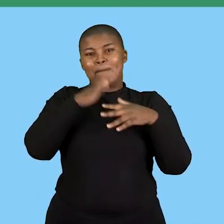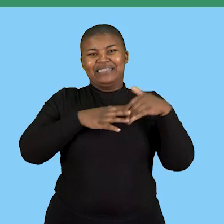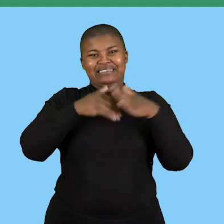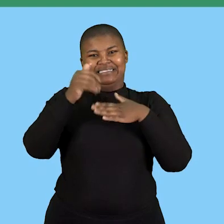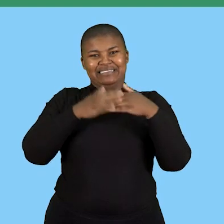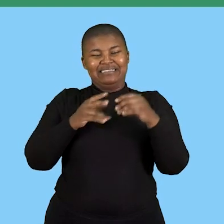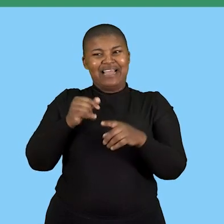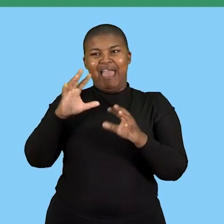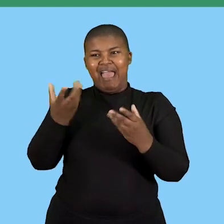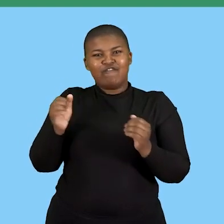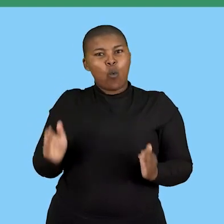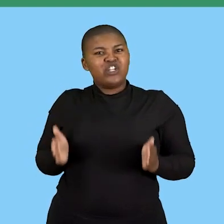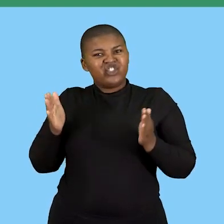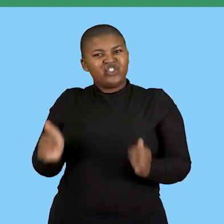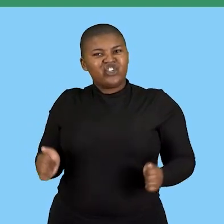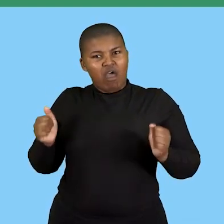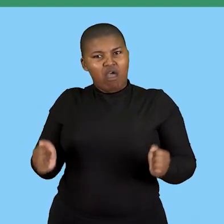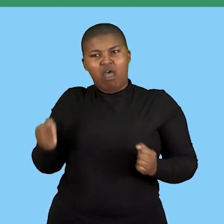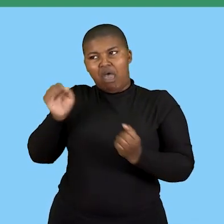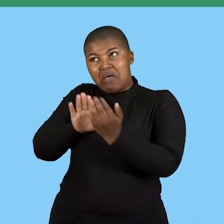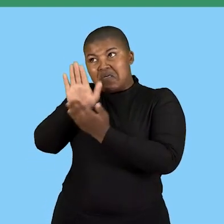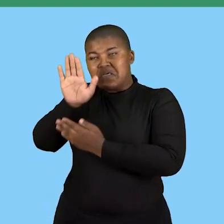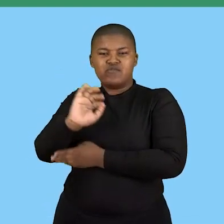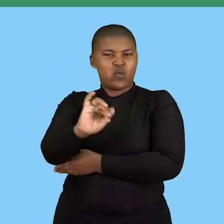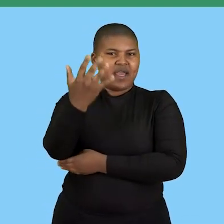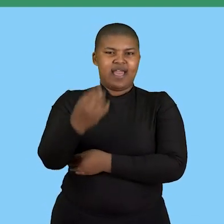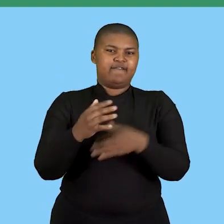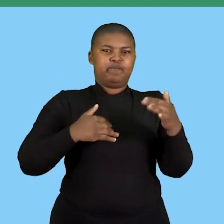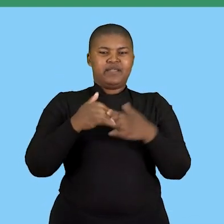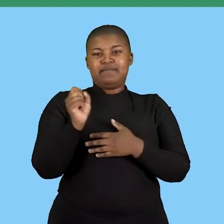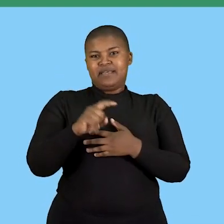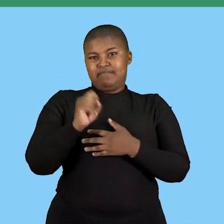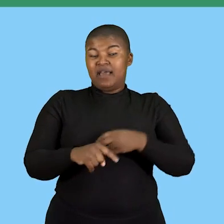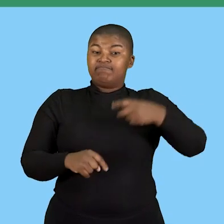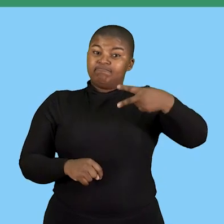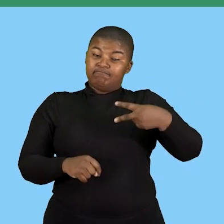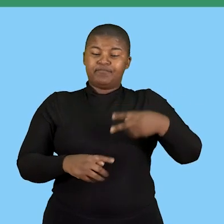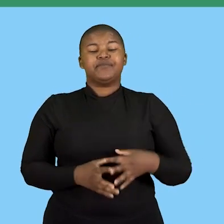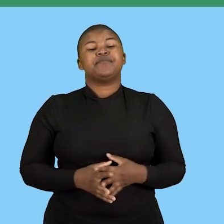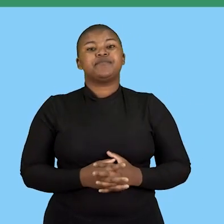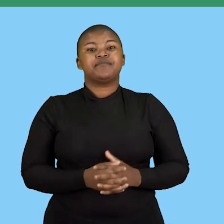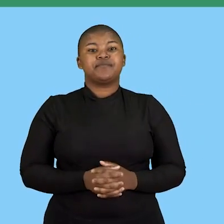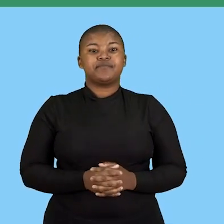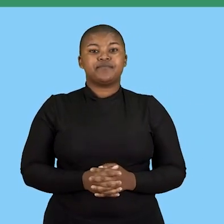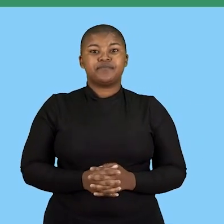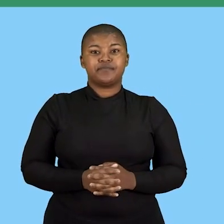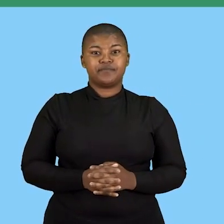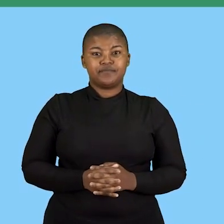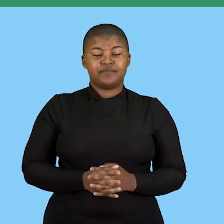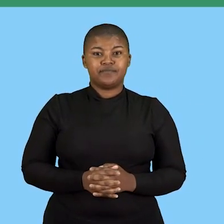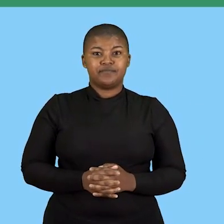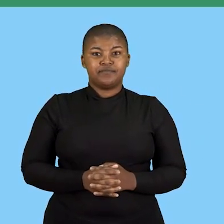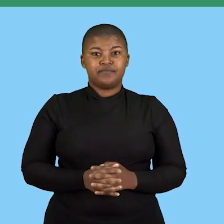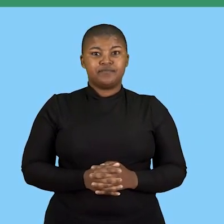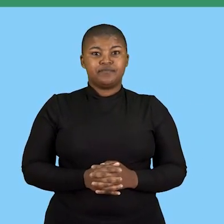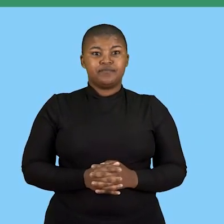building does not have facilities for people who use wheelchairs. So this is another aspect that the business